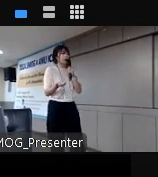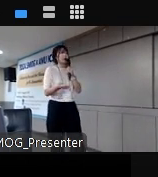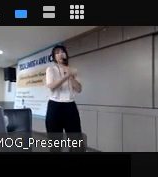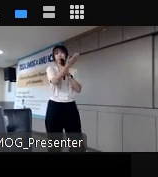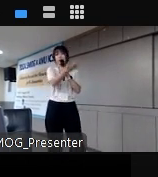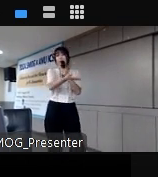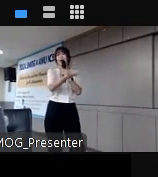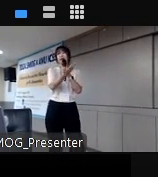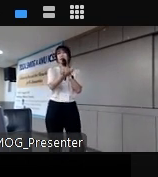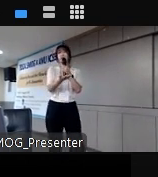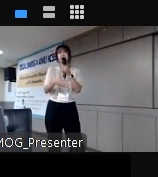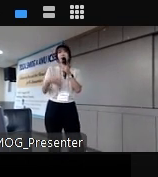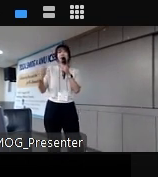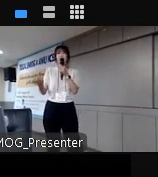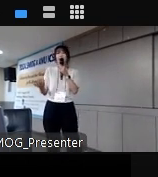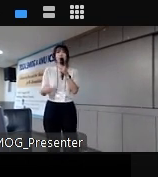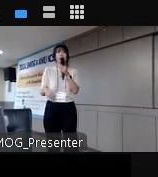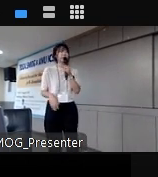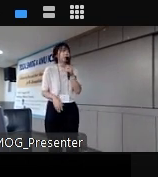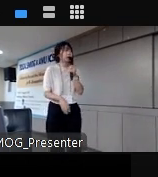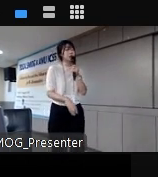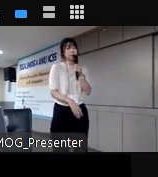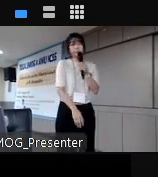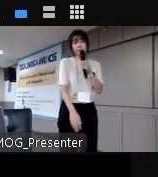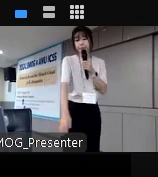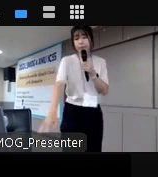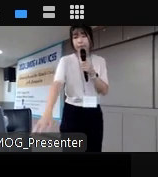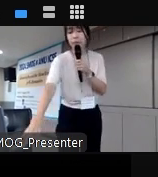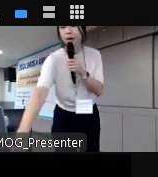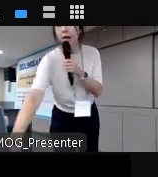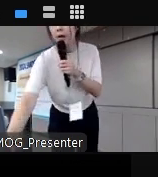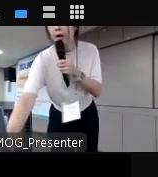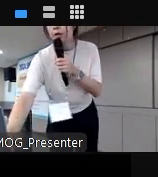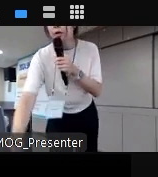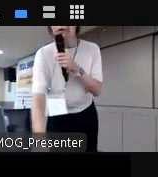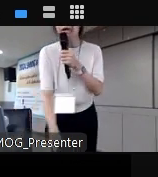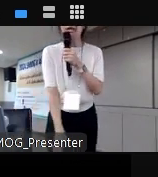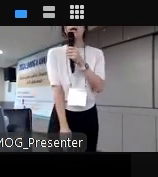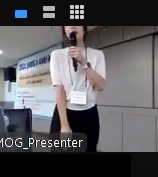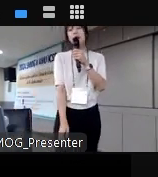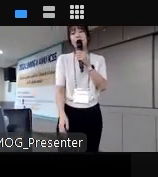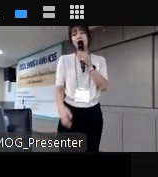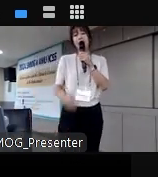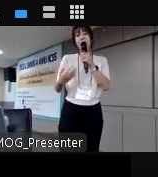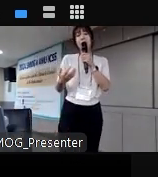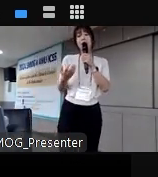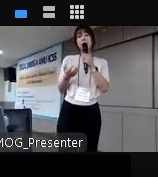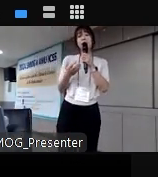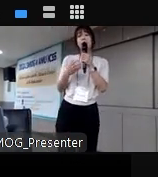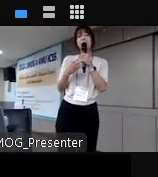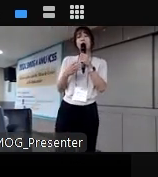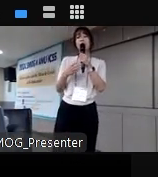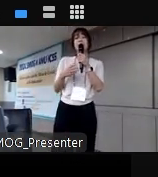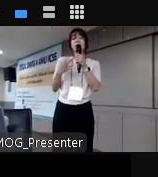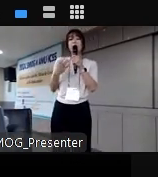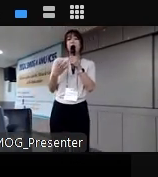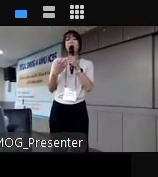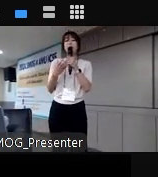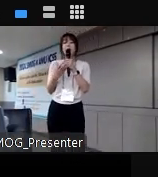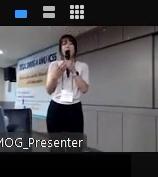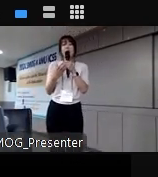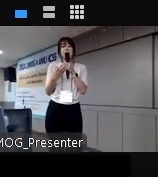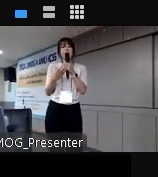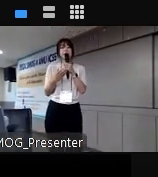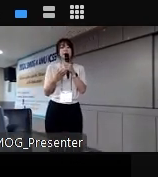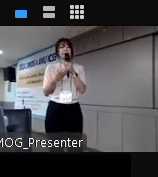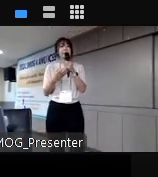harder, just pragmatically speaking and our oral knowledge. So the idea is that because there is a more